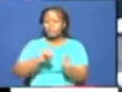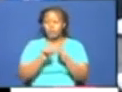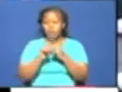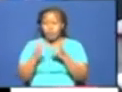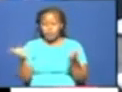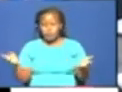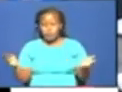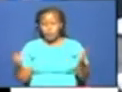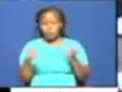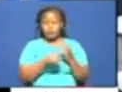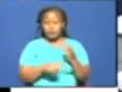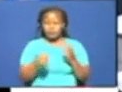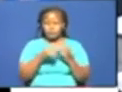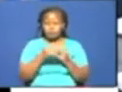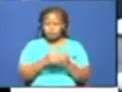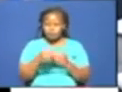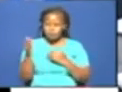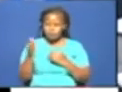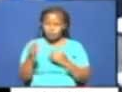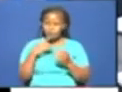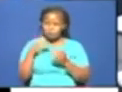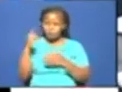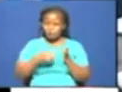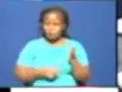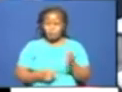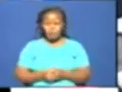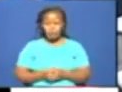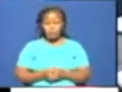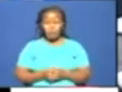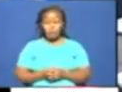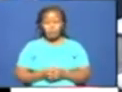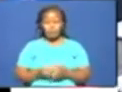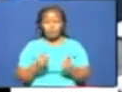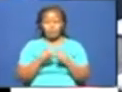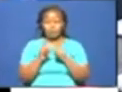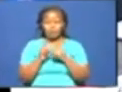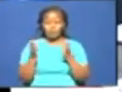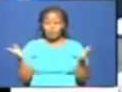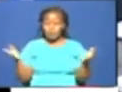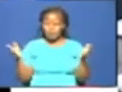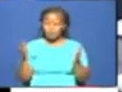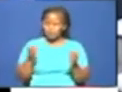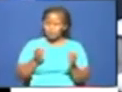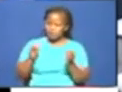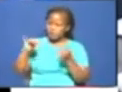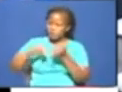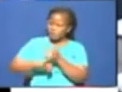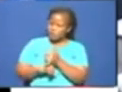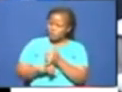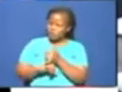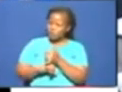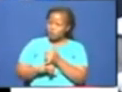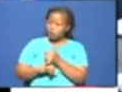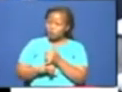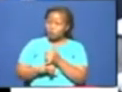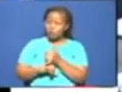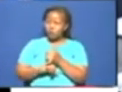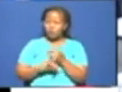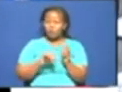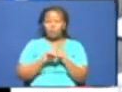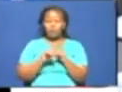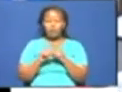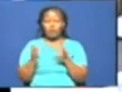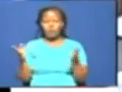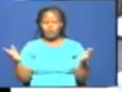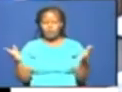the wasp because, like Kimathi, her husband, Mukami was a fearless fighter